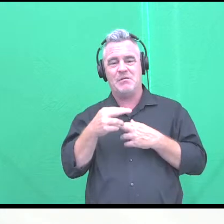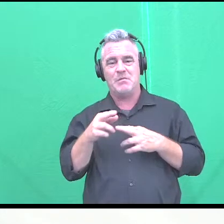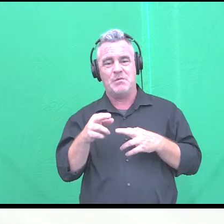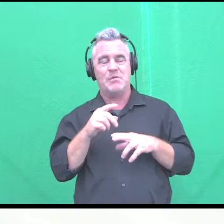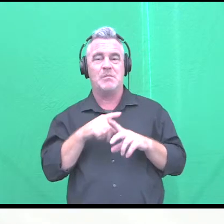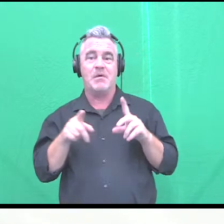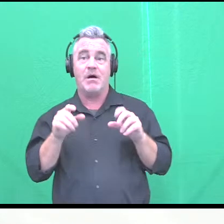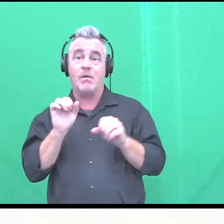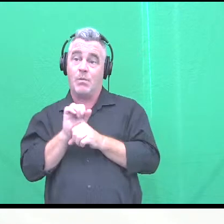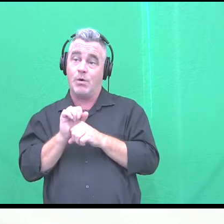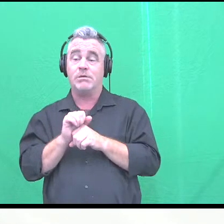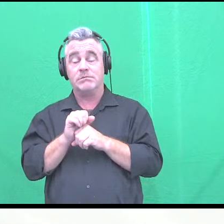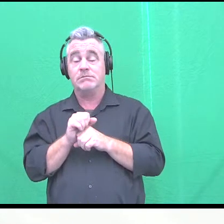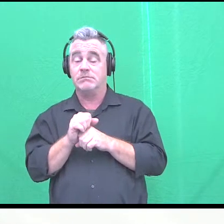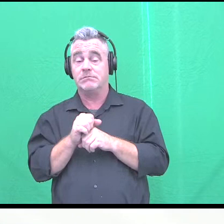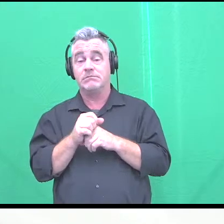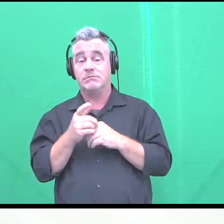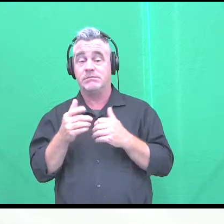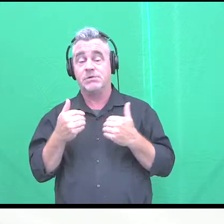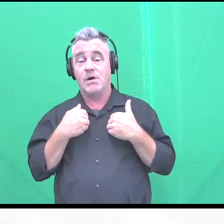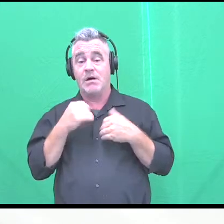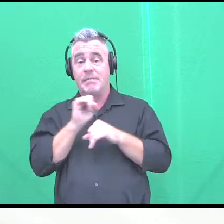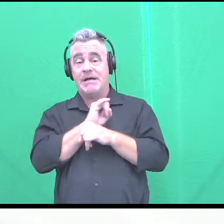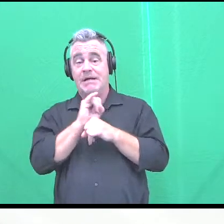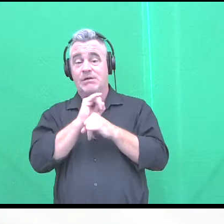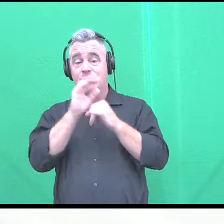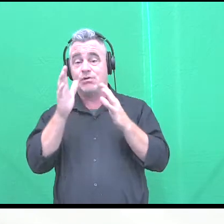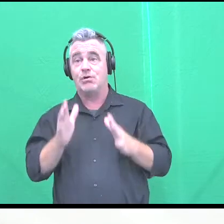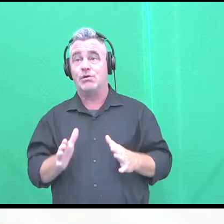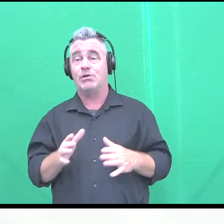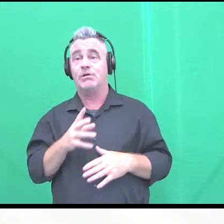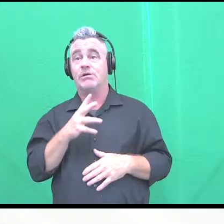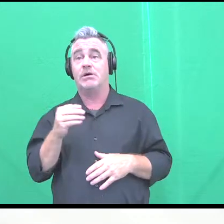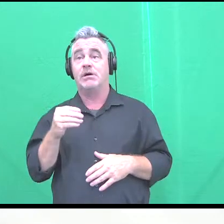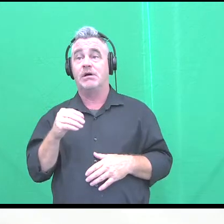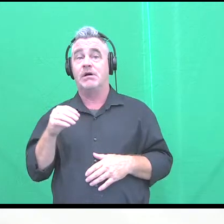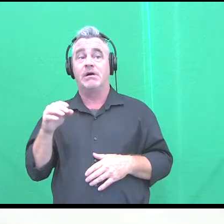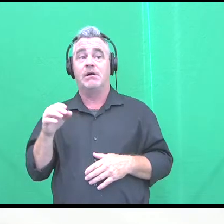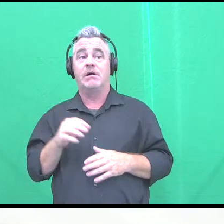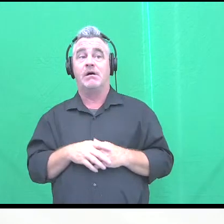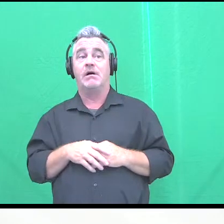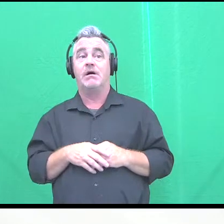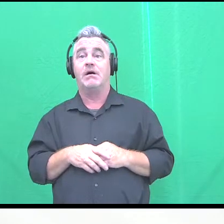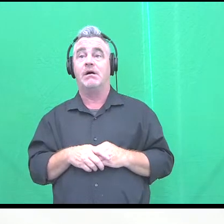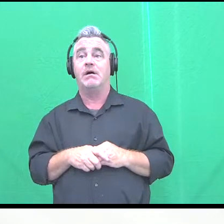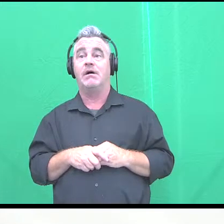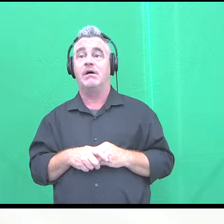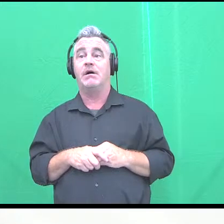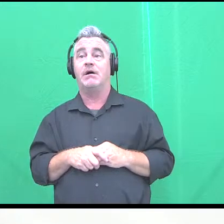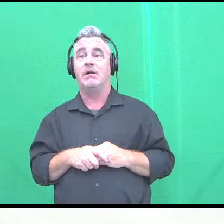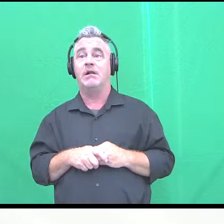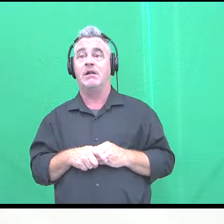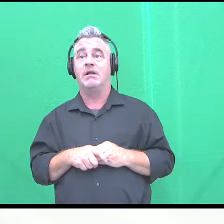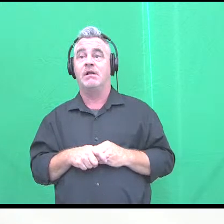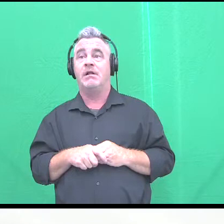So I have my interns. The interns this year, never met them, but they